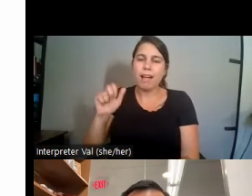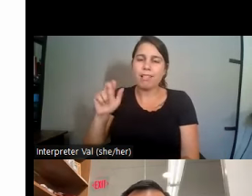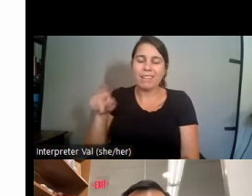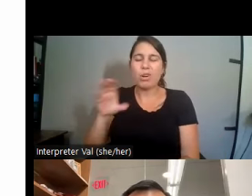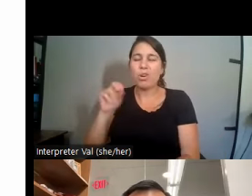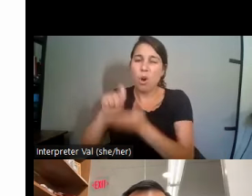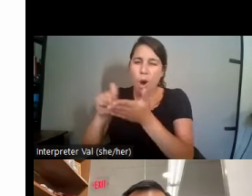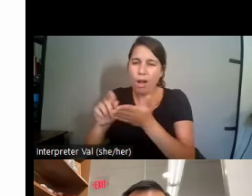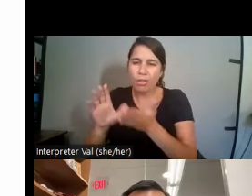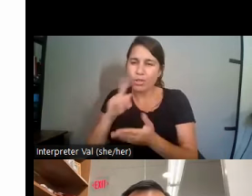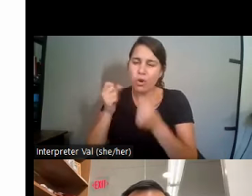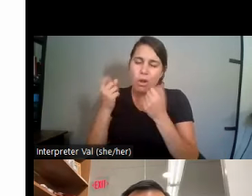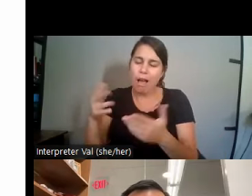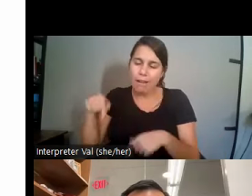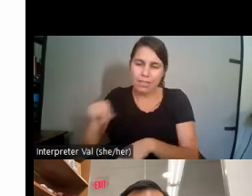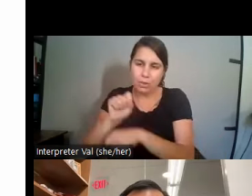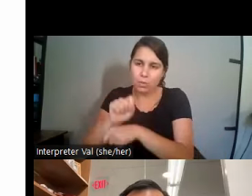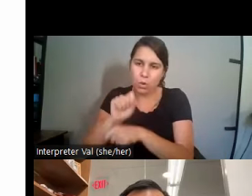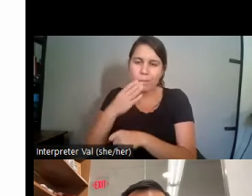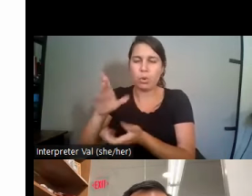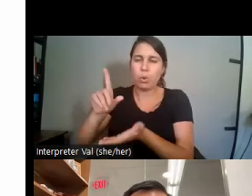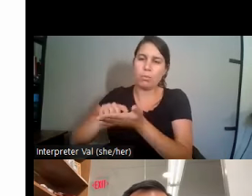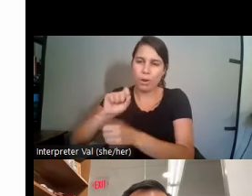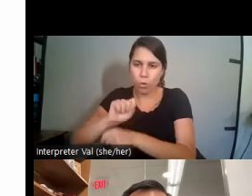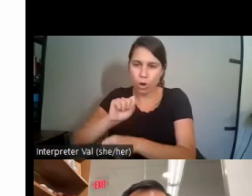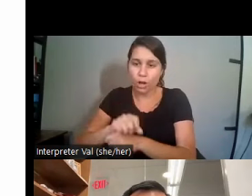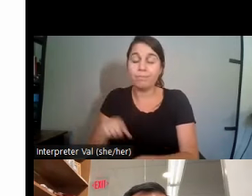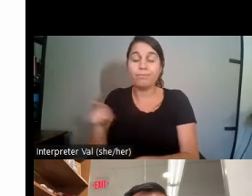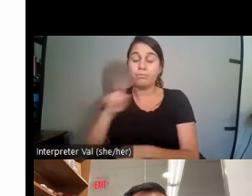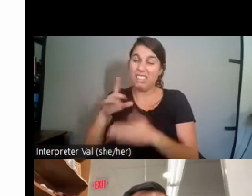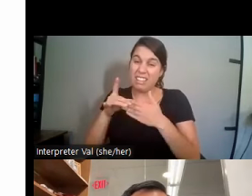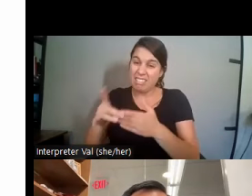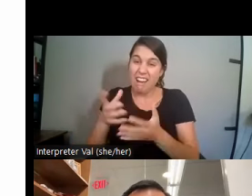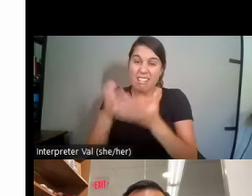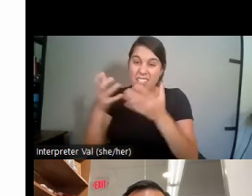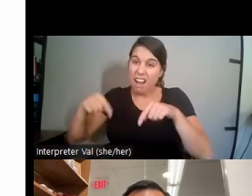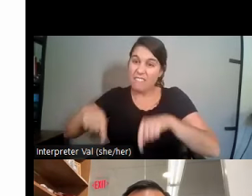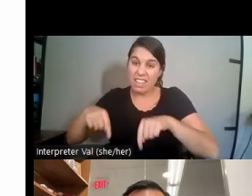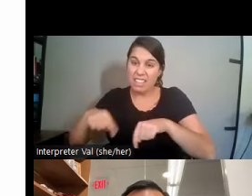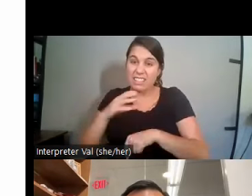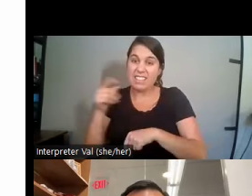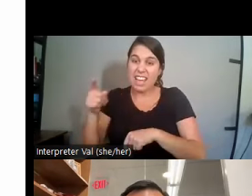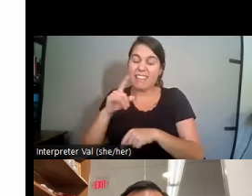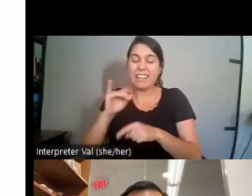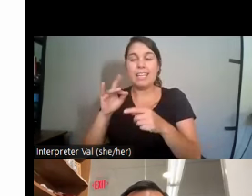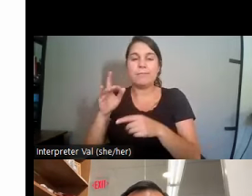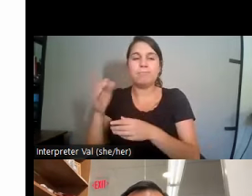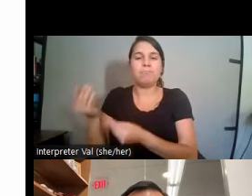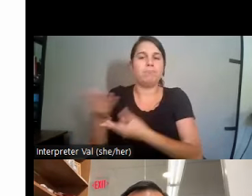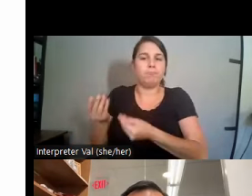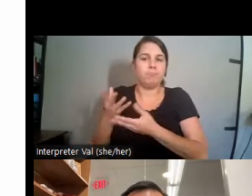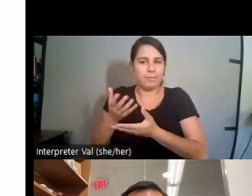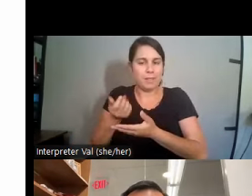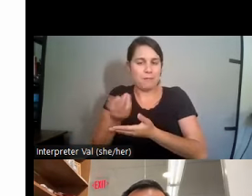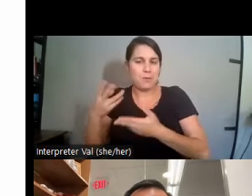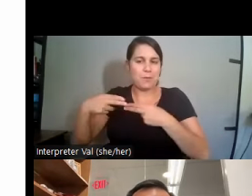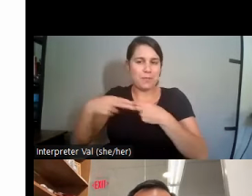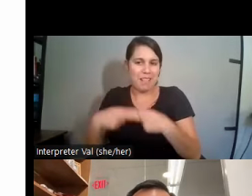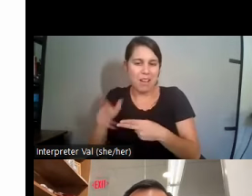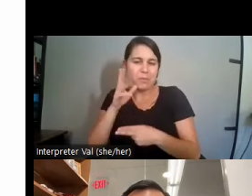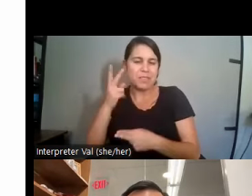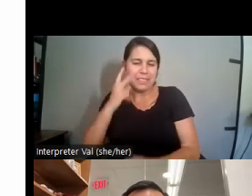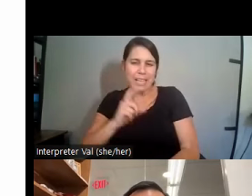Blueprint's work. They actually led a lot of the development of the Blueprint, and they have shared a number of slides that you'll note, the ones that have the